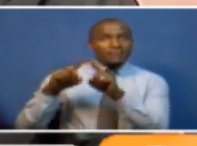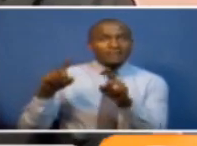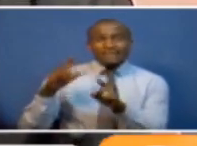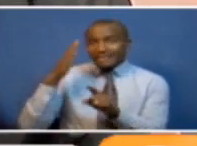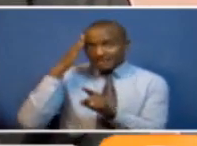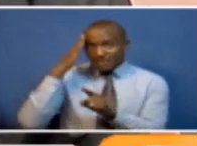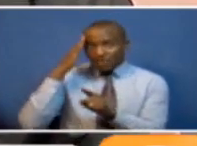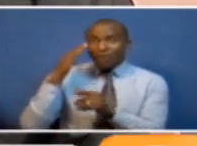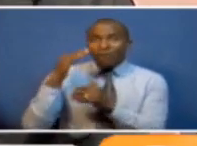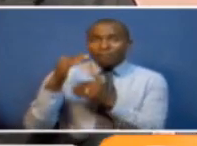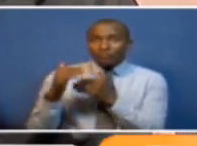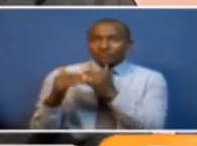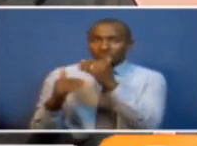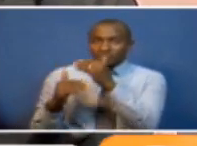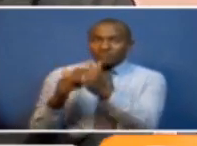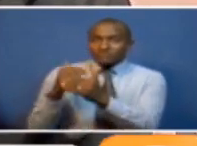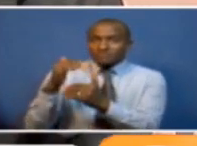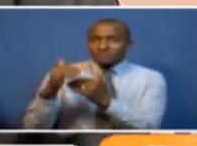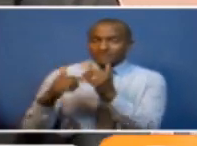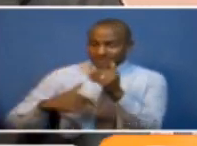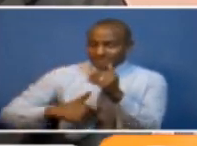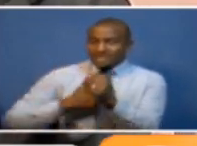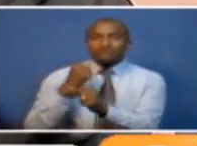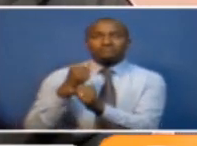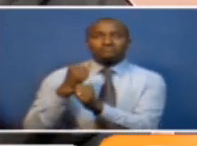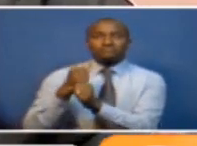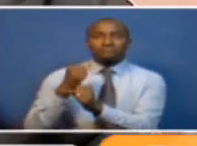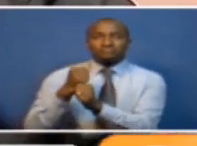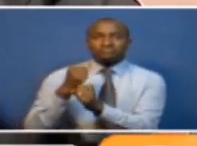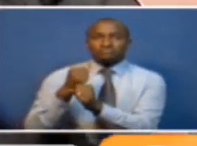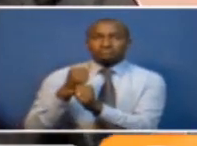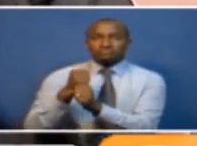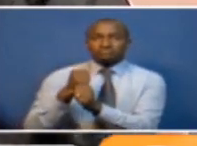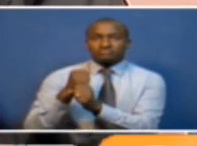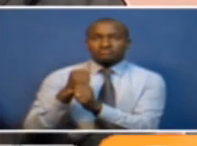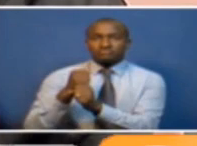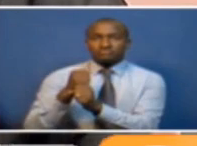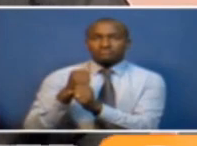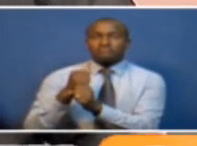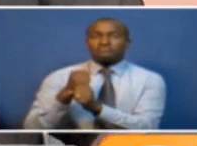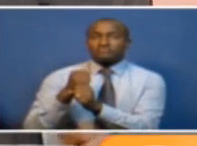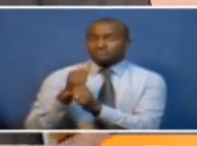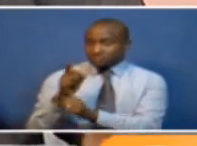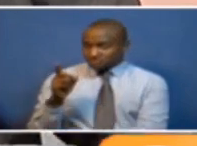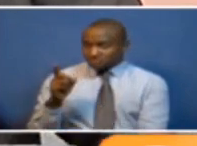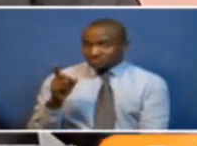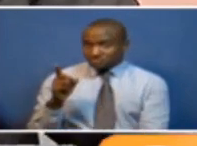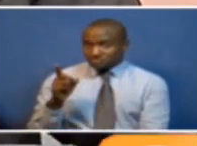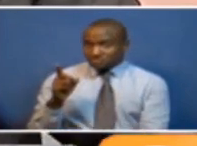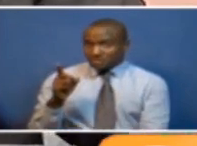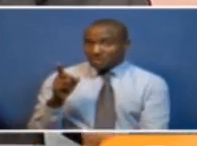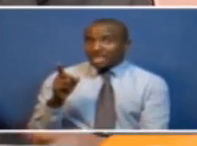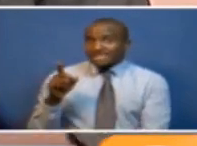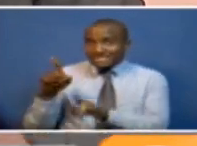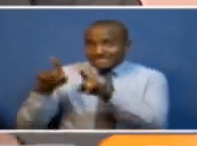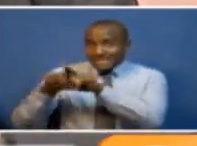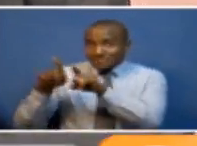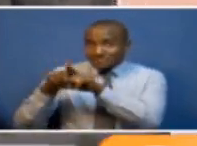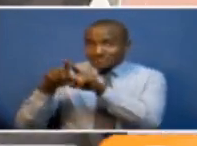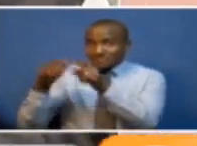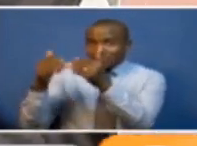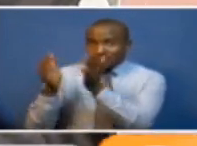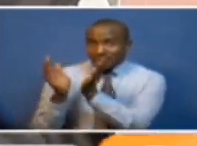process that we have undertaken to salvage the situation. And my view initially is actually the same investors